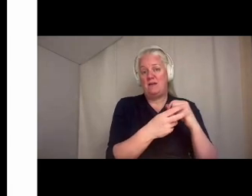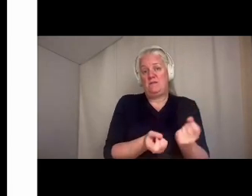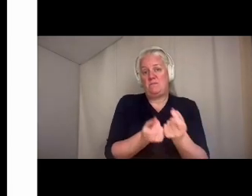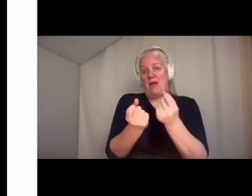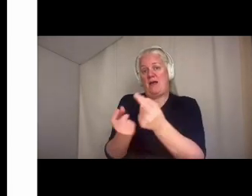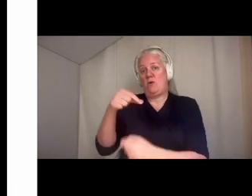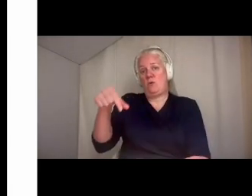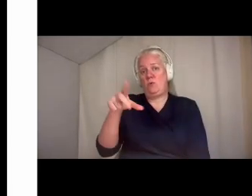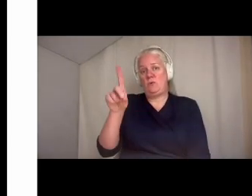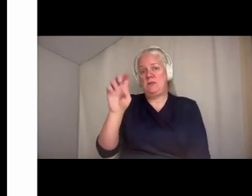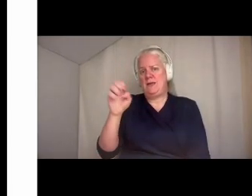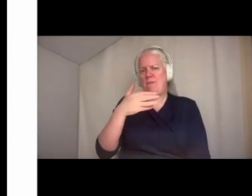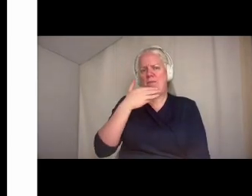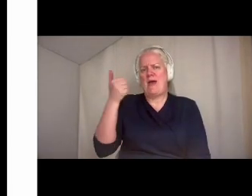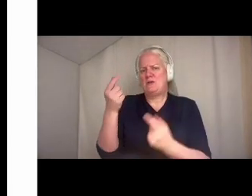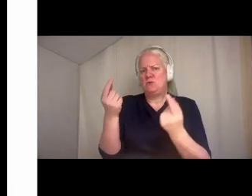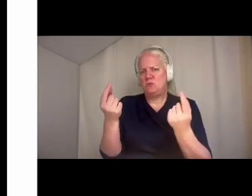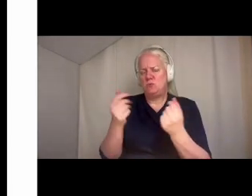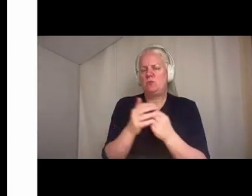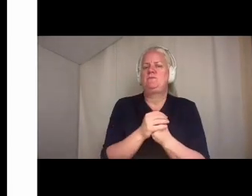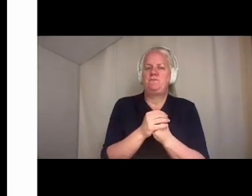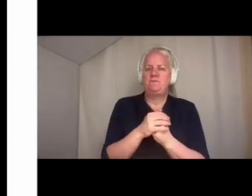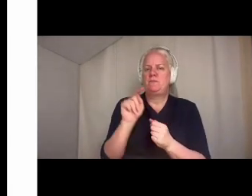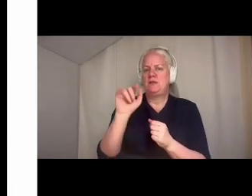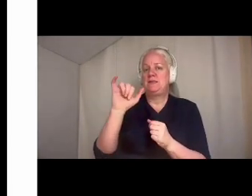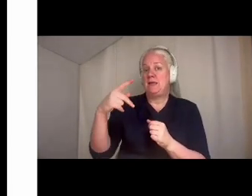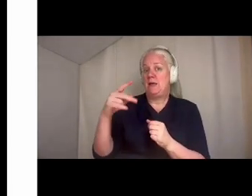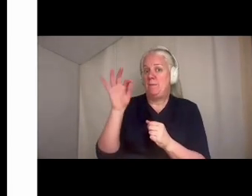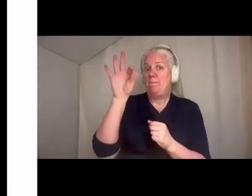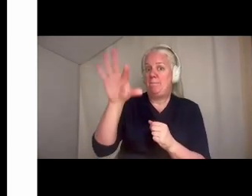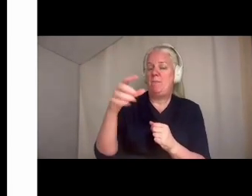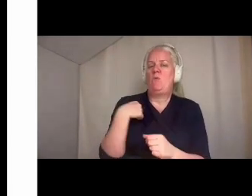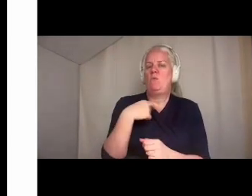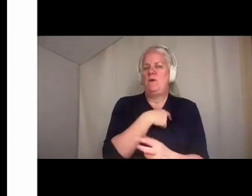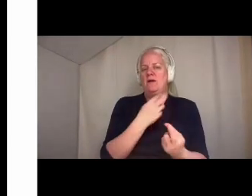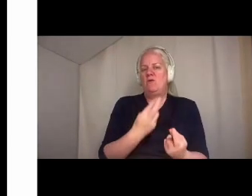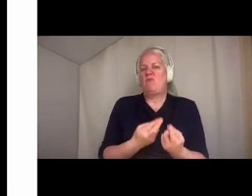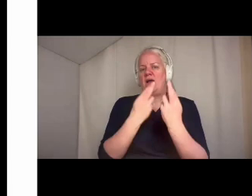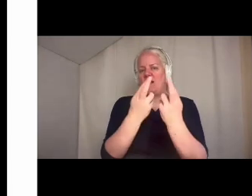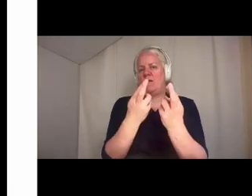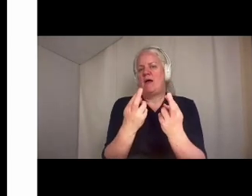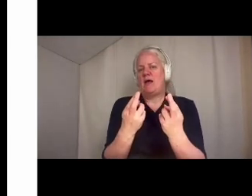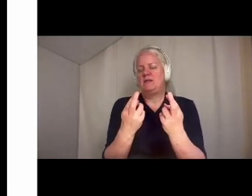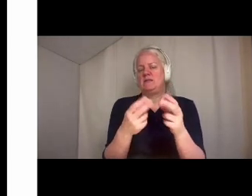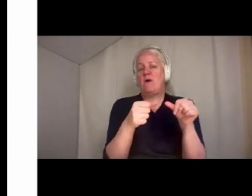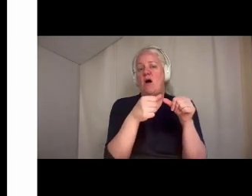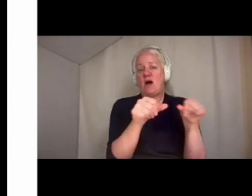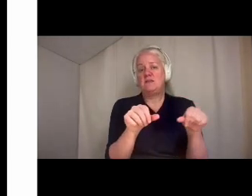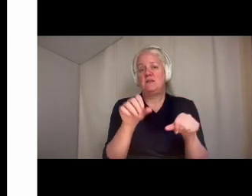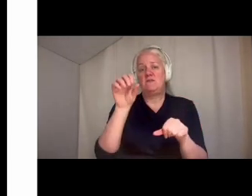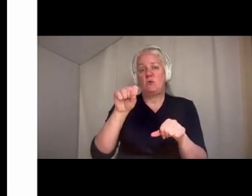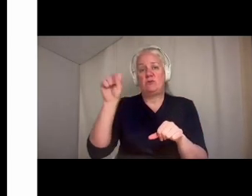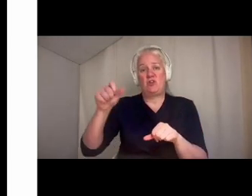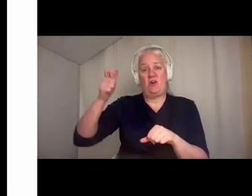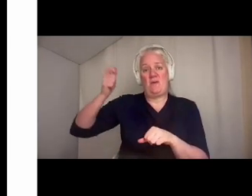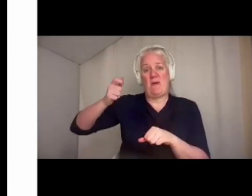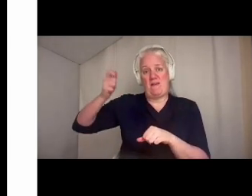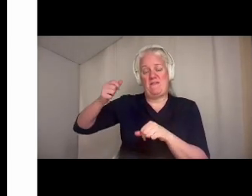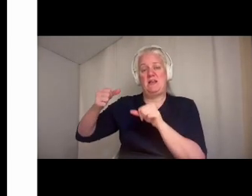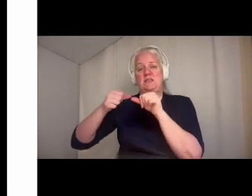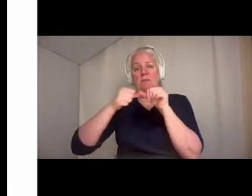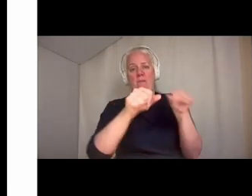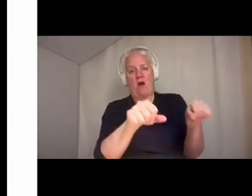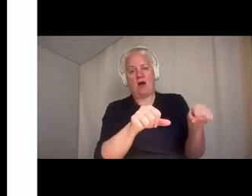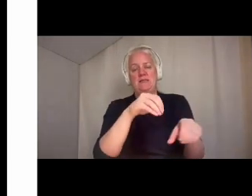expenses. We have a best practice tip of we recommend depositing your Social Security benefits into